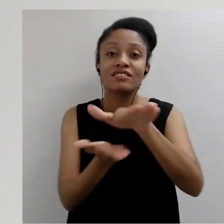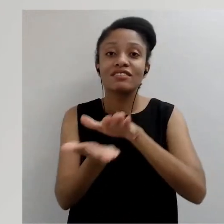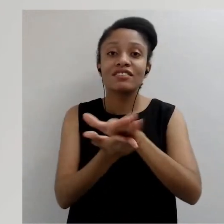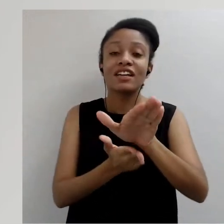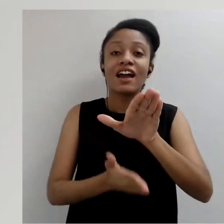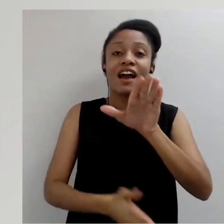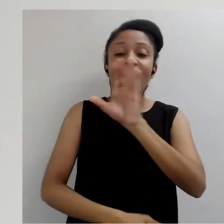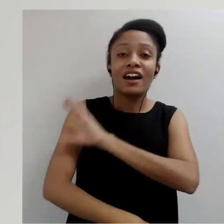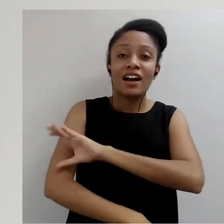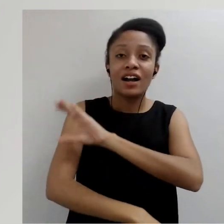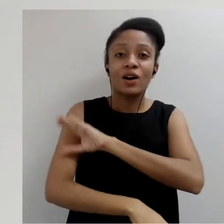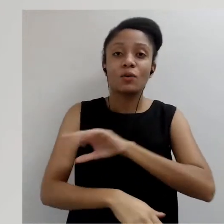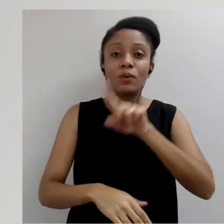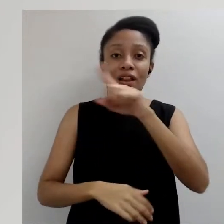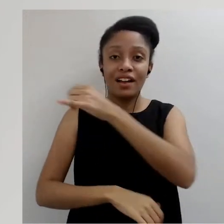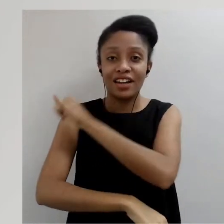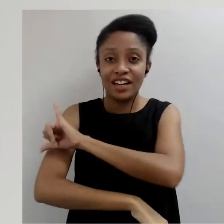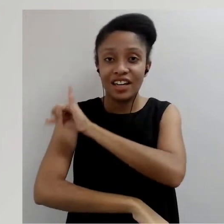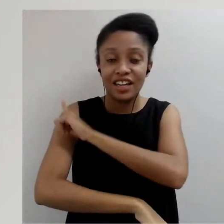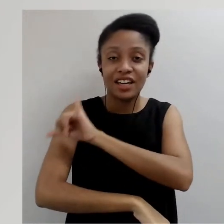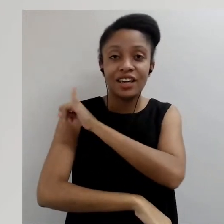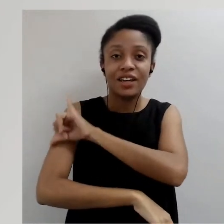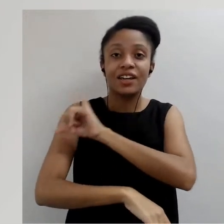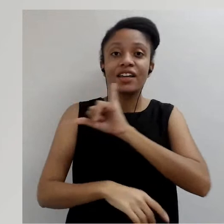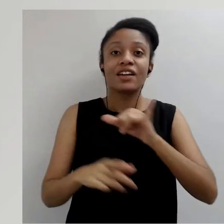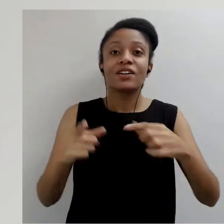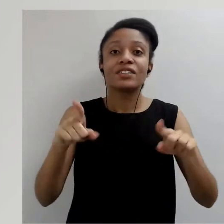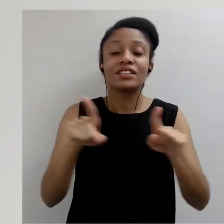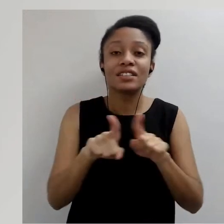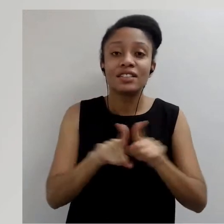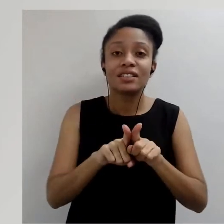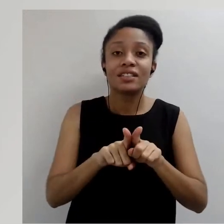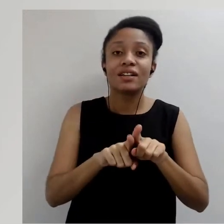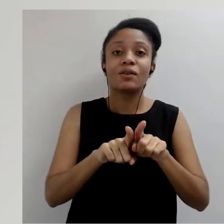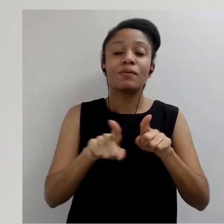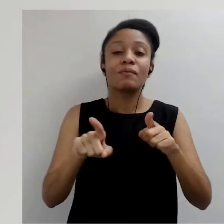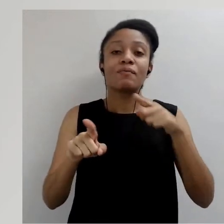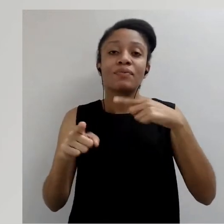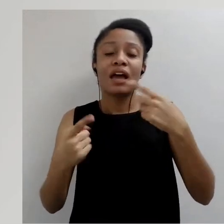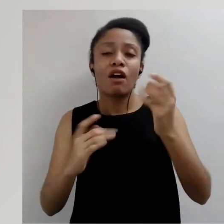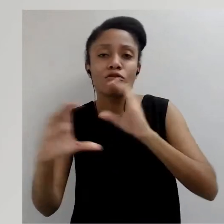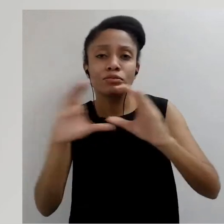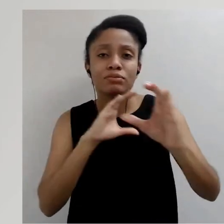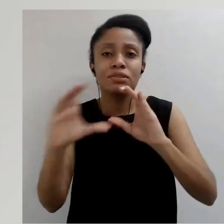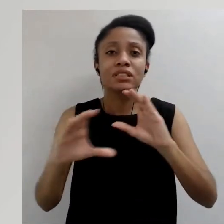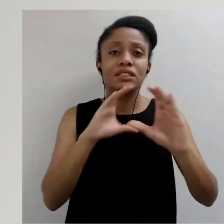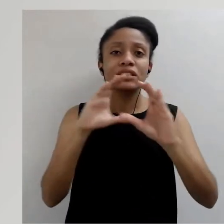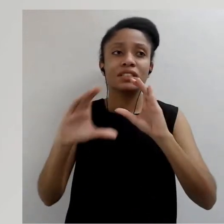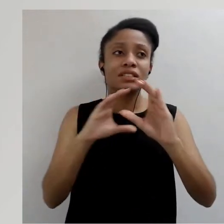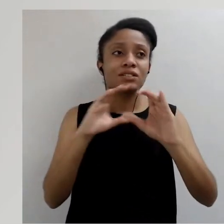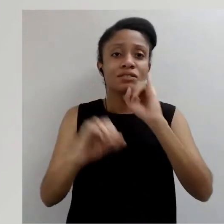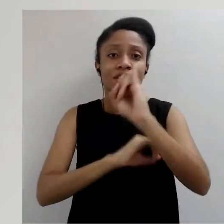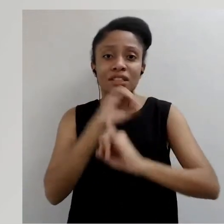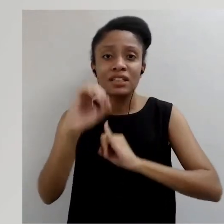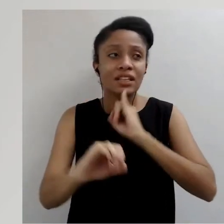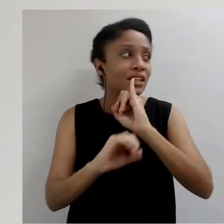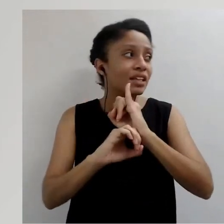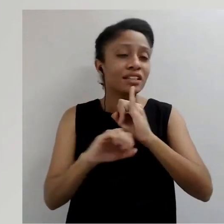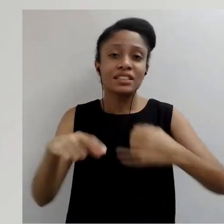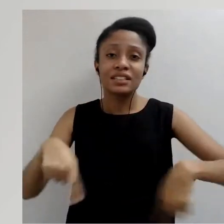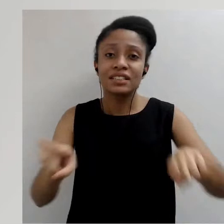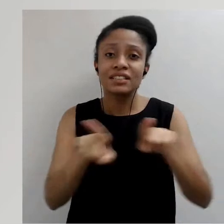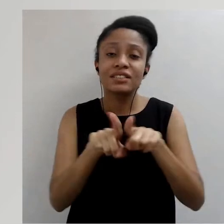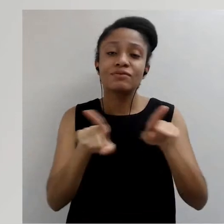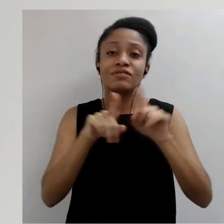in campus. We saw that communication through web, especially in social networks, created a connection